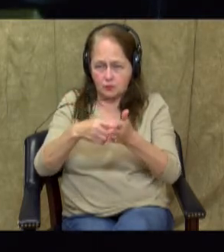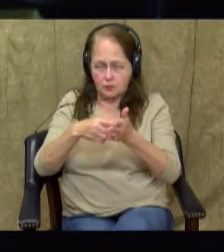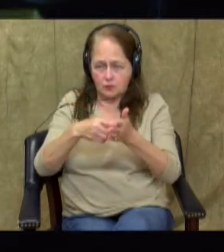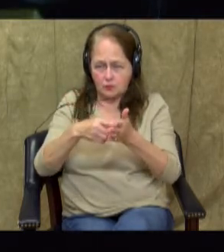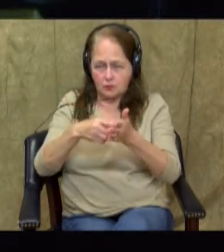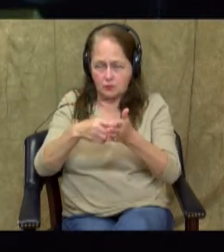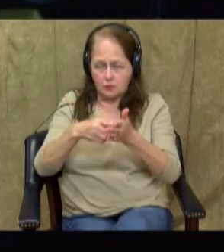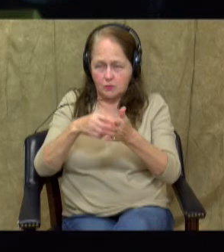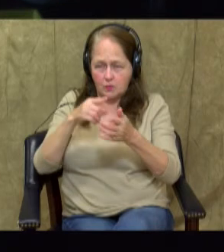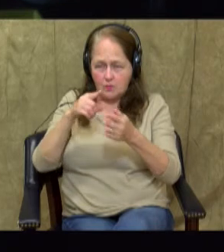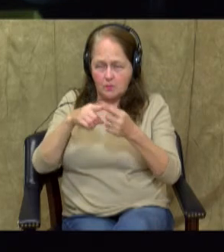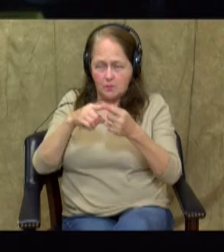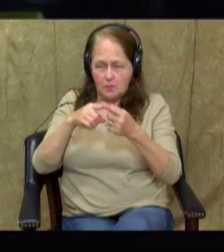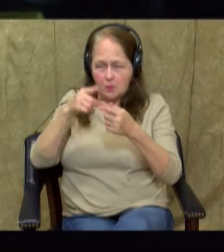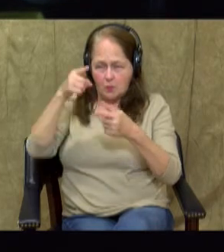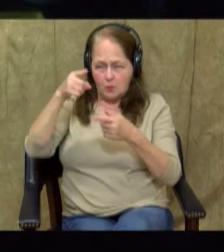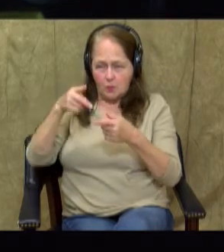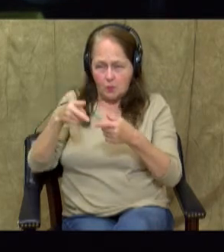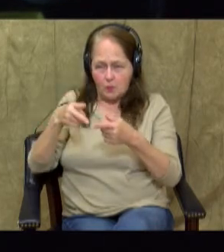And we're back to a quarter.